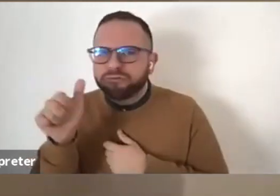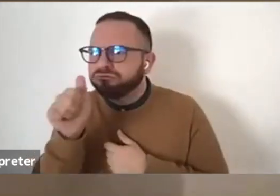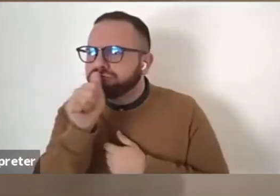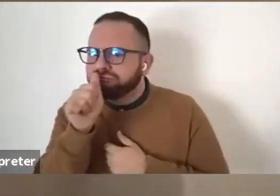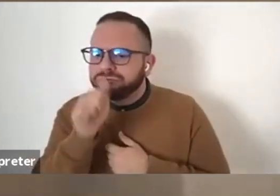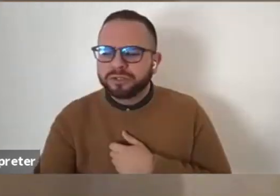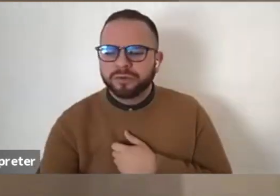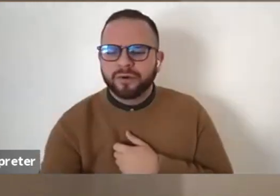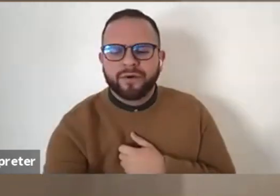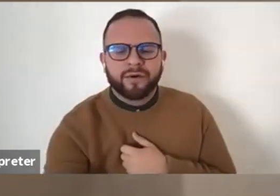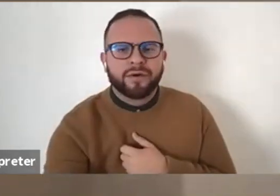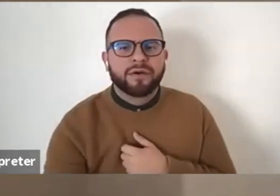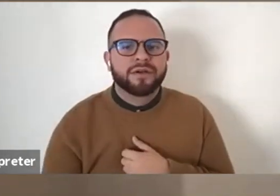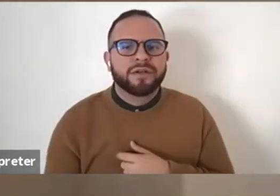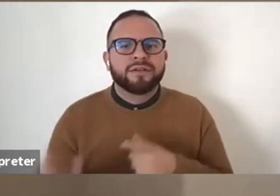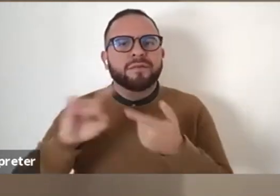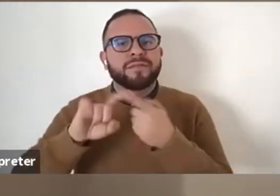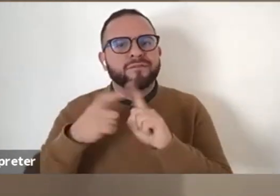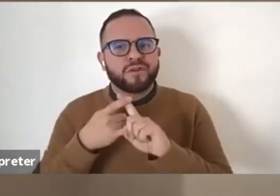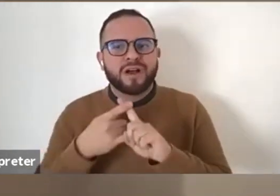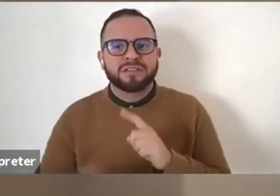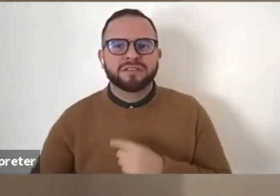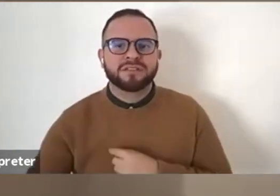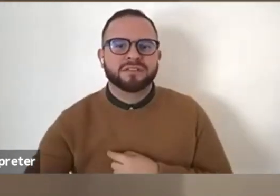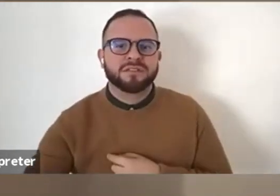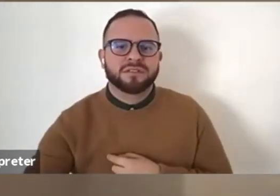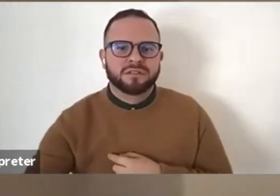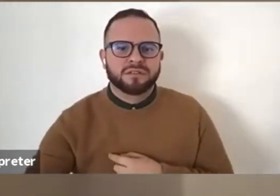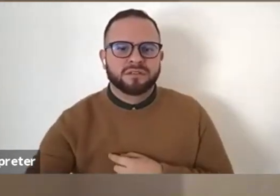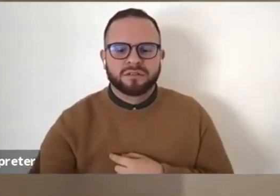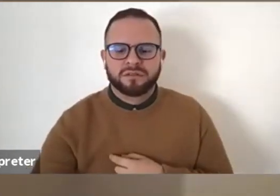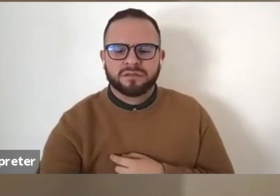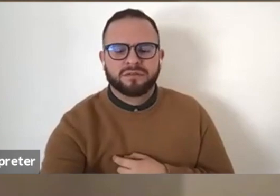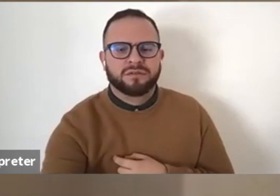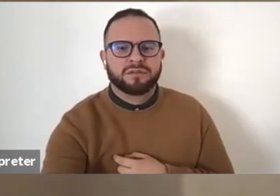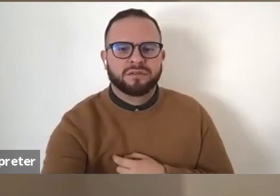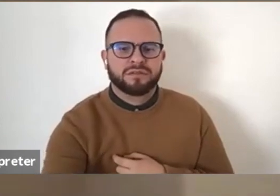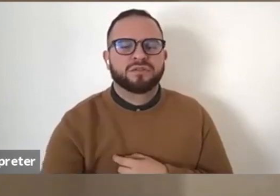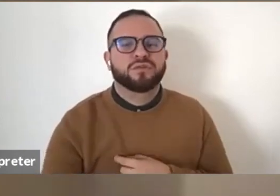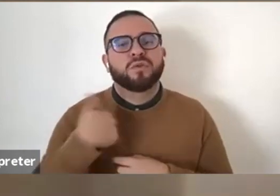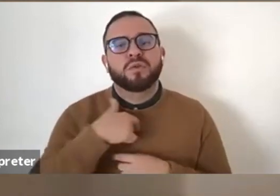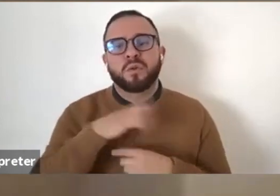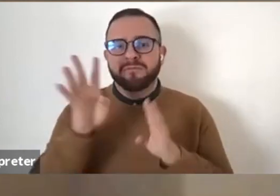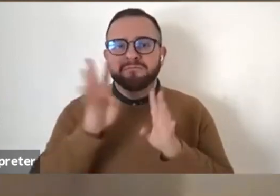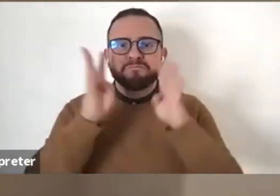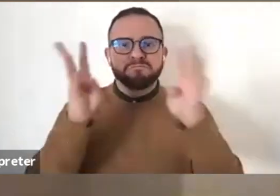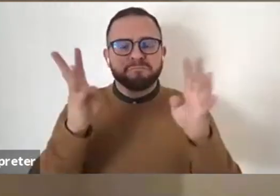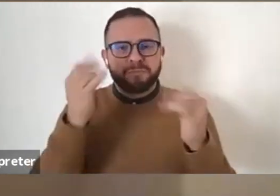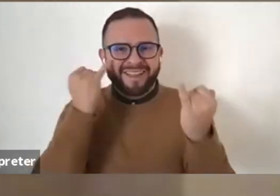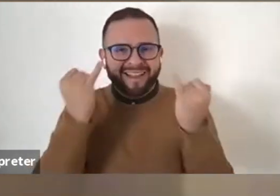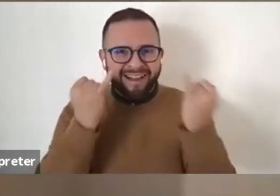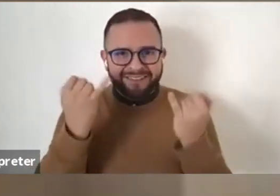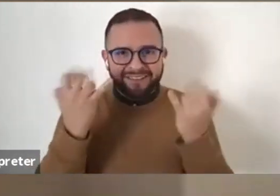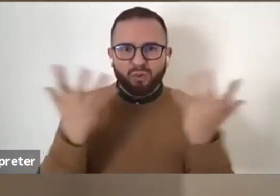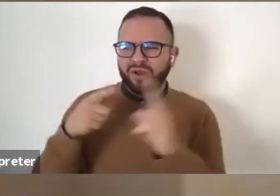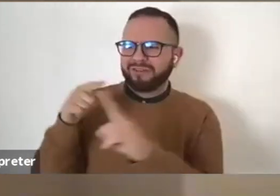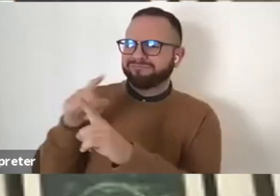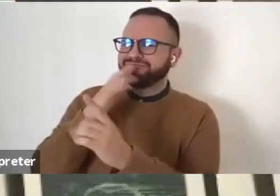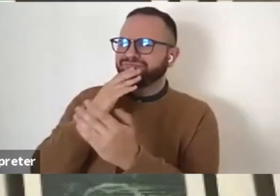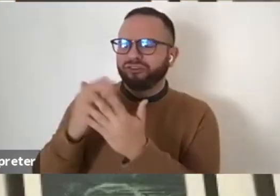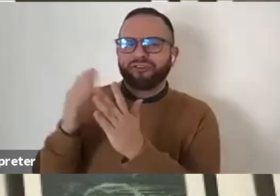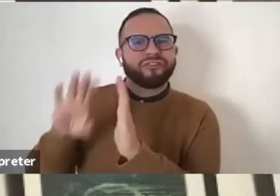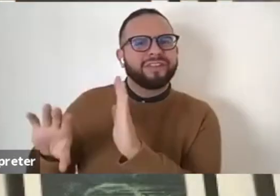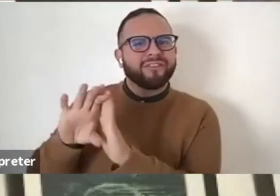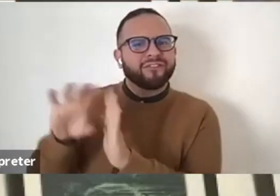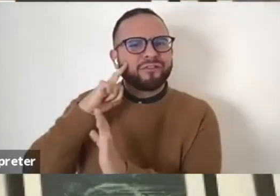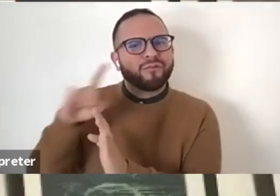of the society. So we came up with this idea that it's a very good character for the film, because